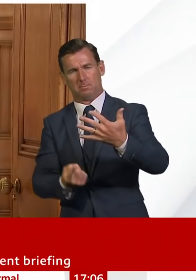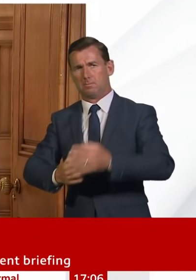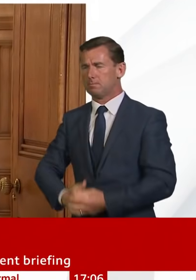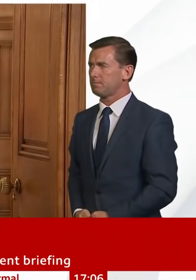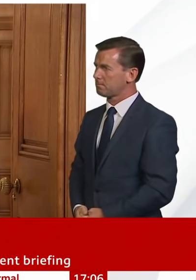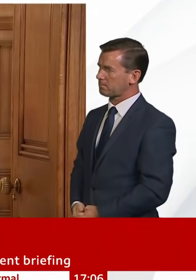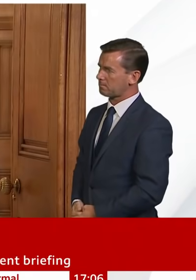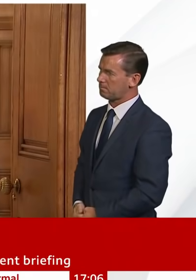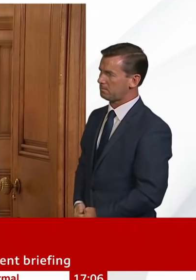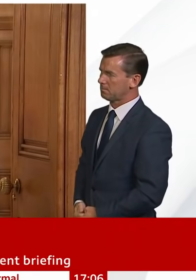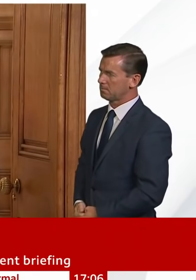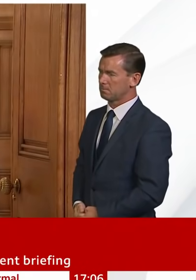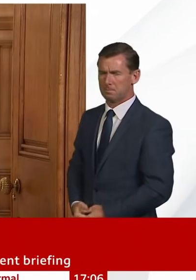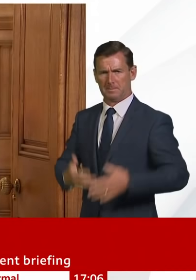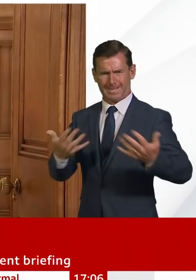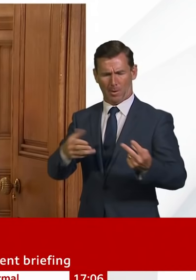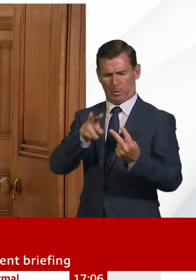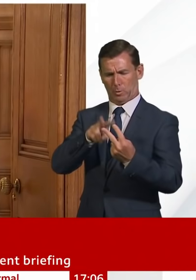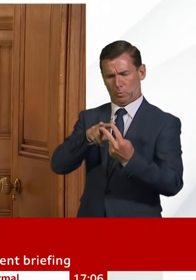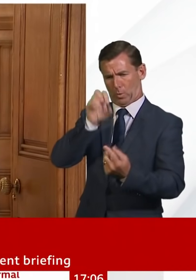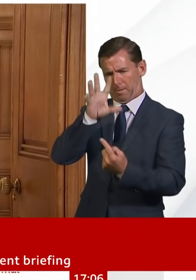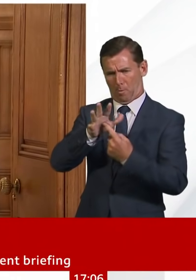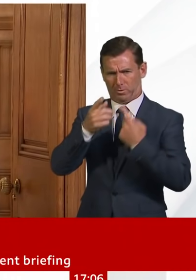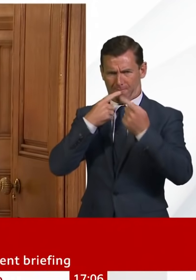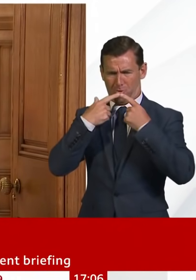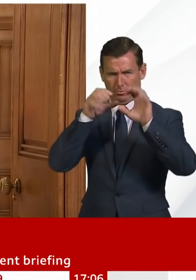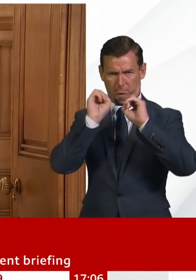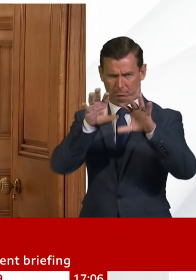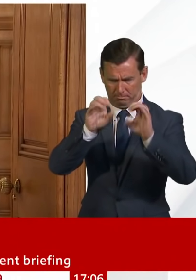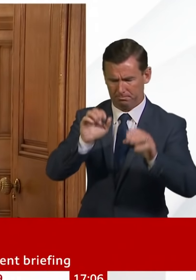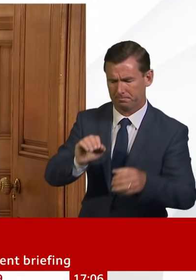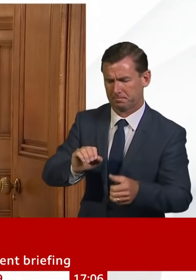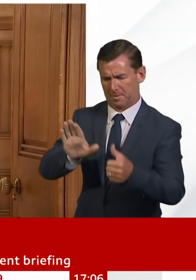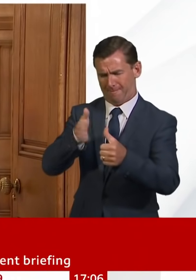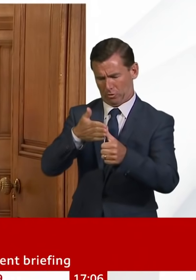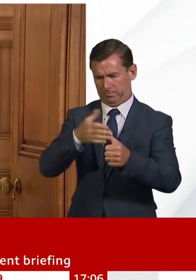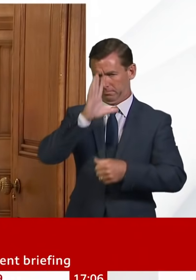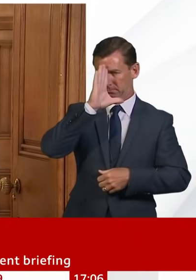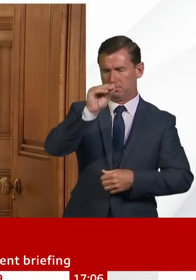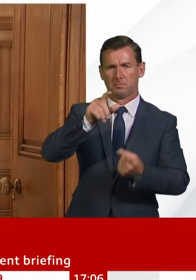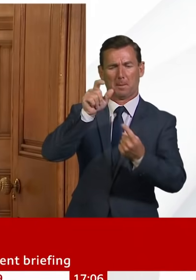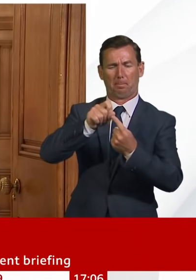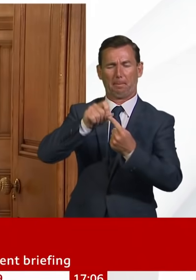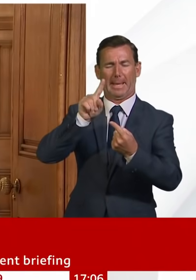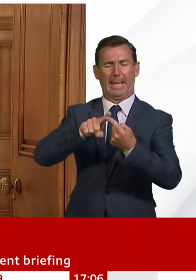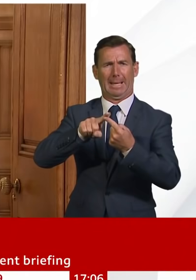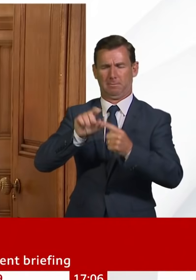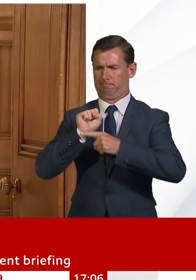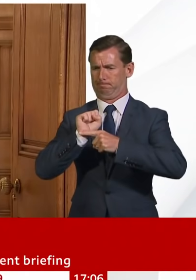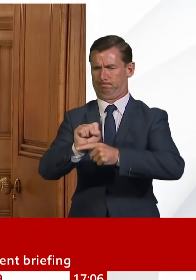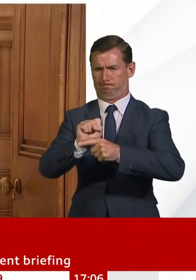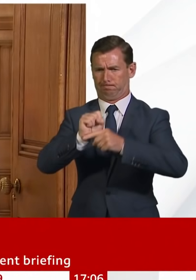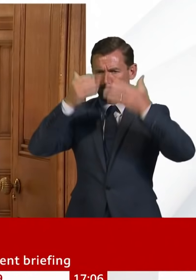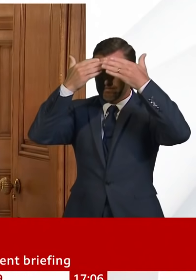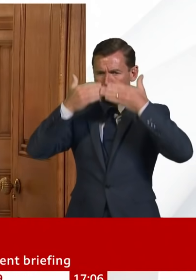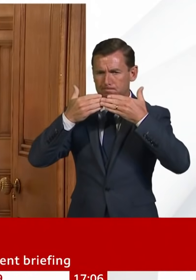areas of huge importance. First, PPE. Protective equipment delivery is an operation of unprecedented